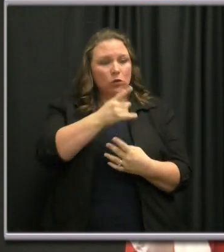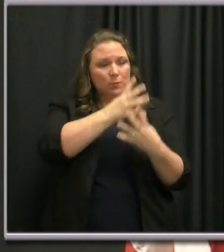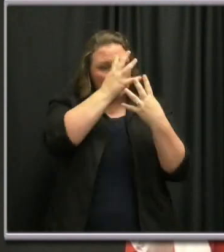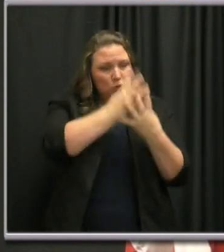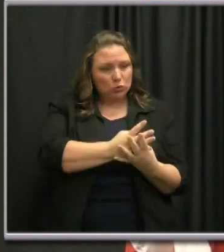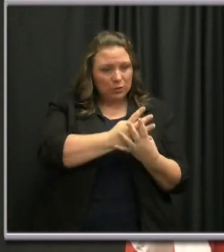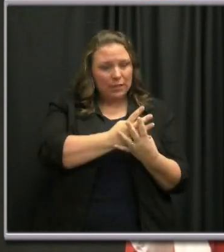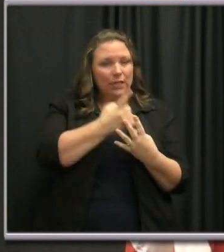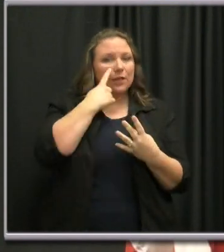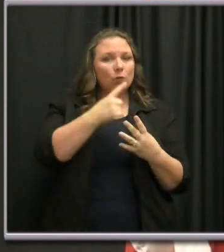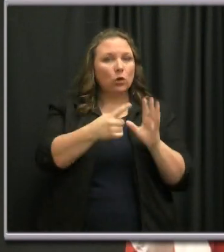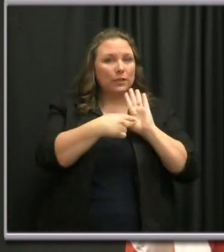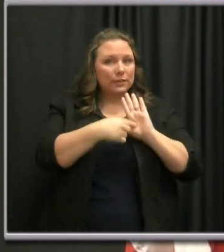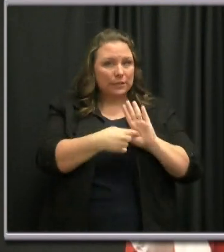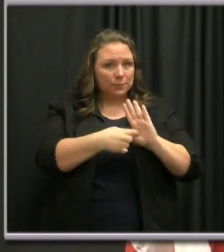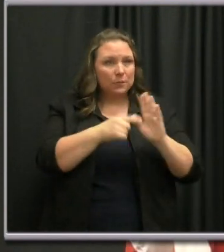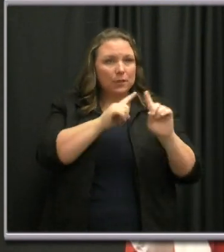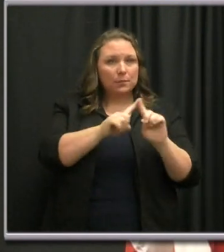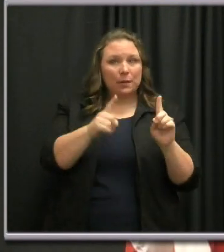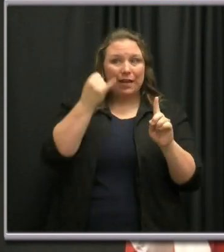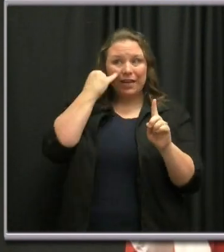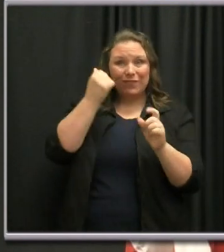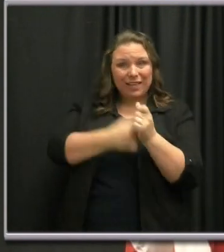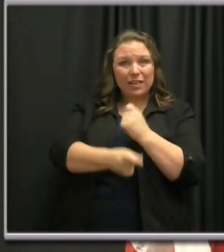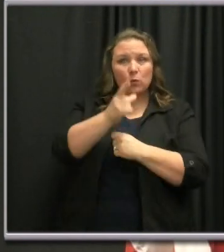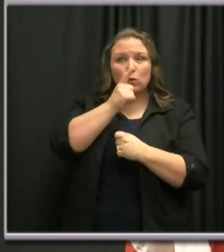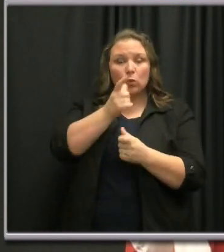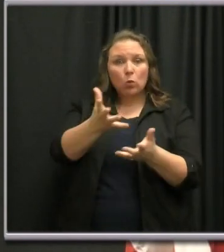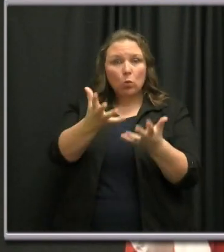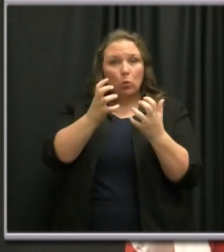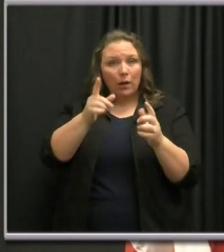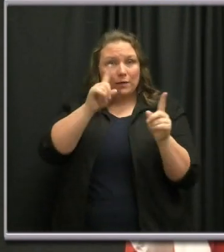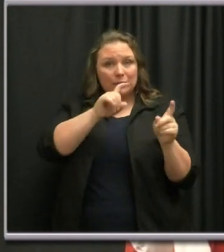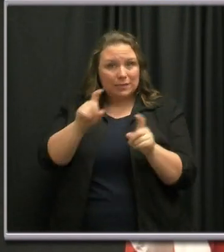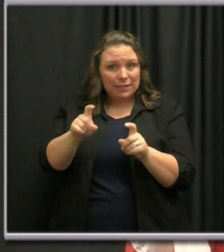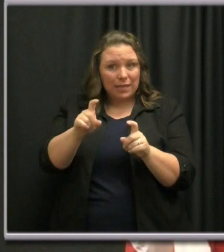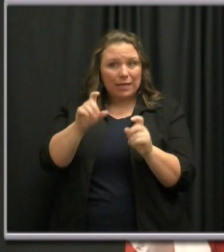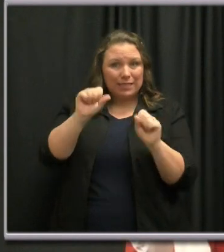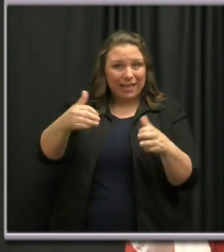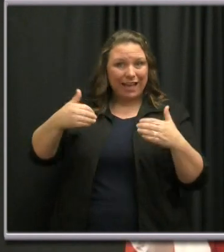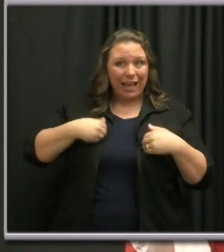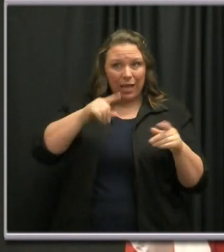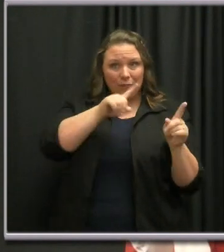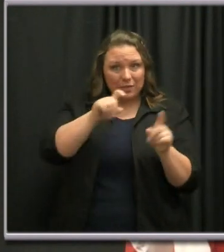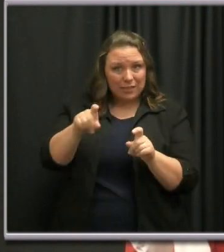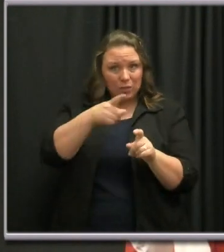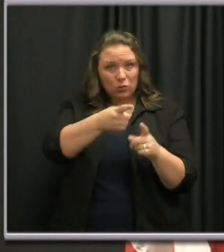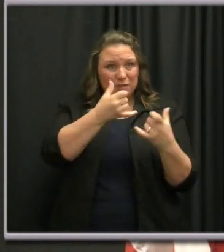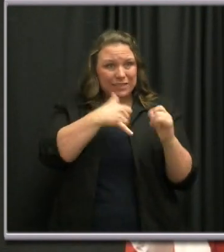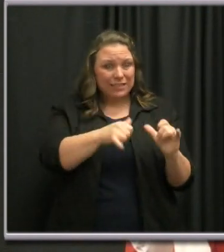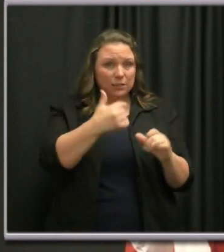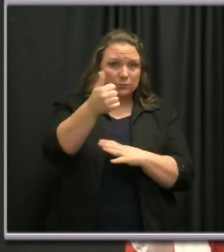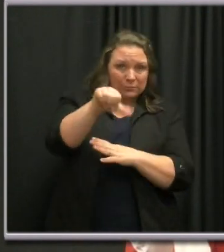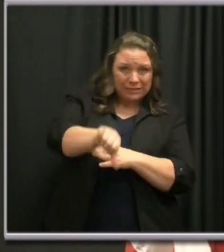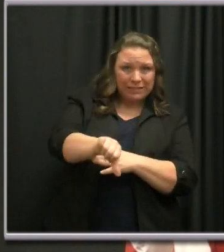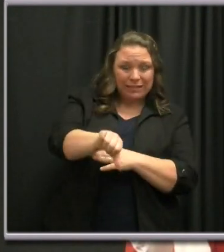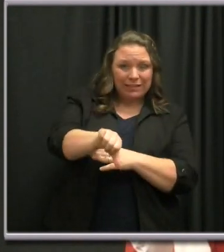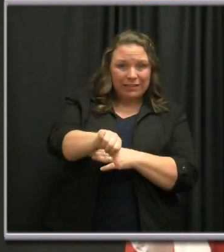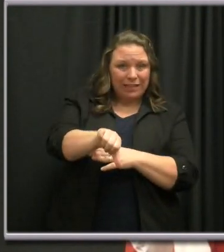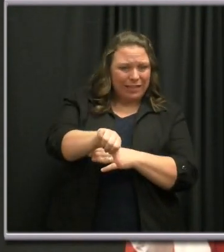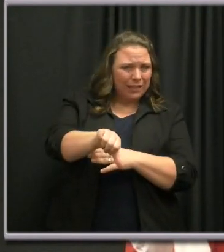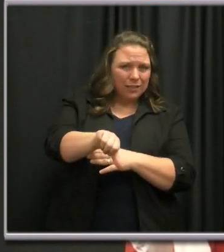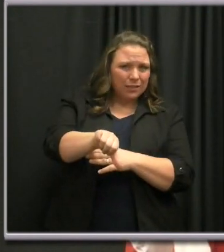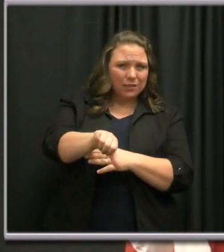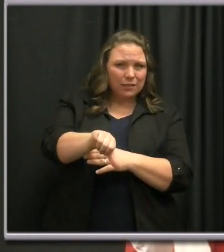screening for those symptoms, but you're saying if anyone who seeks a test gets a test, will you still be, I